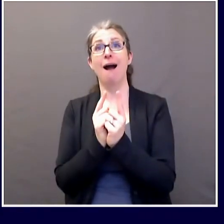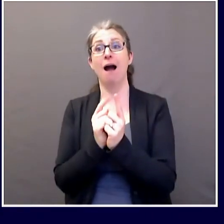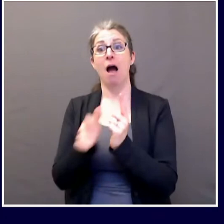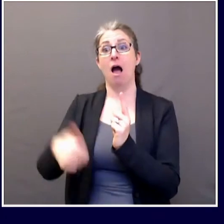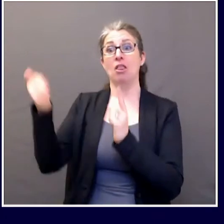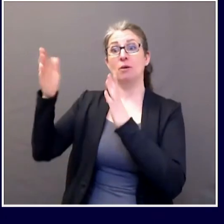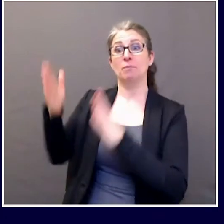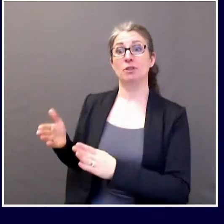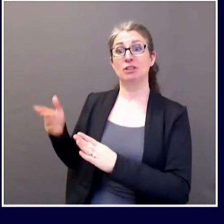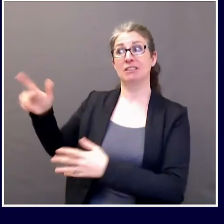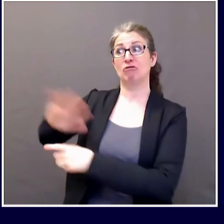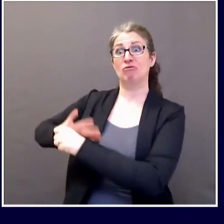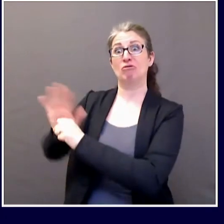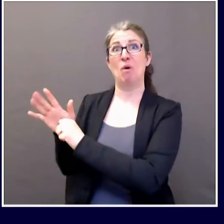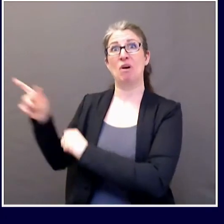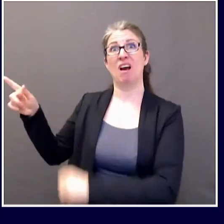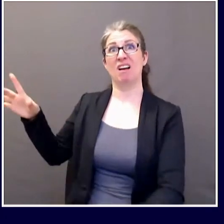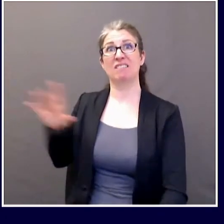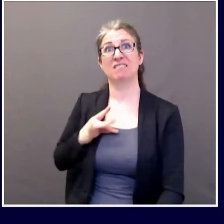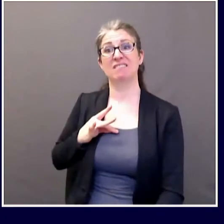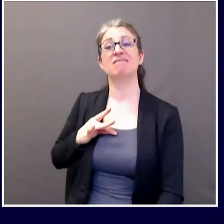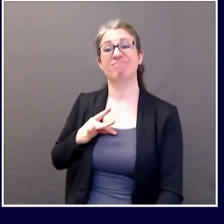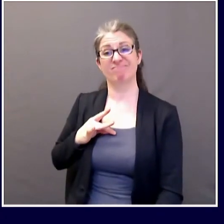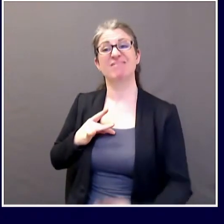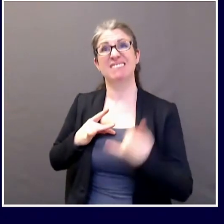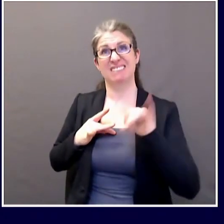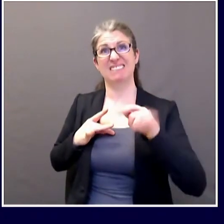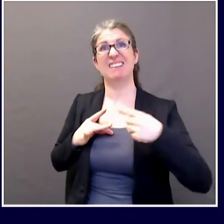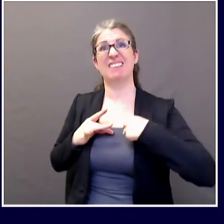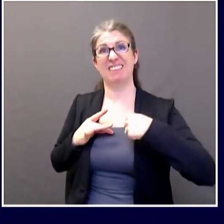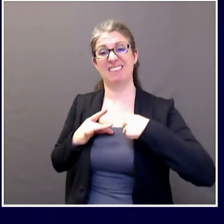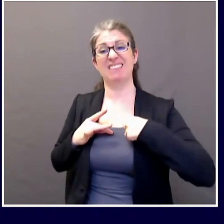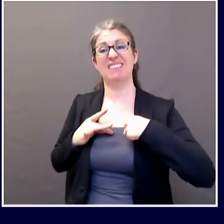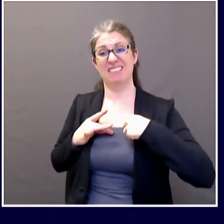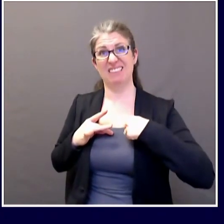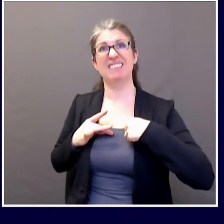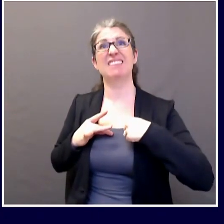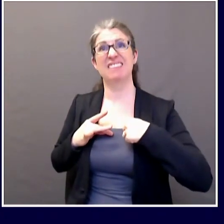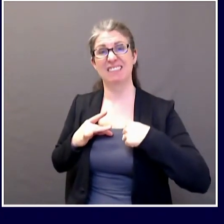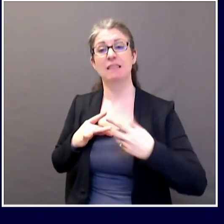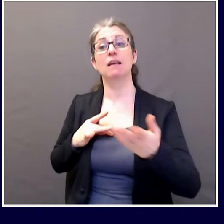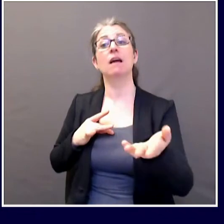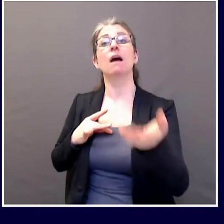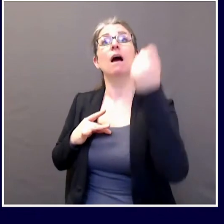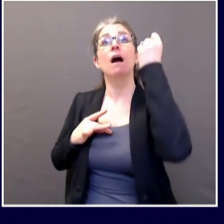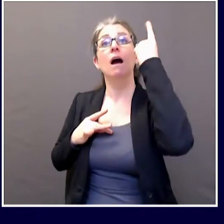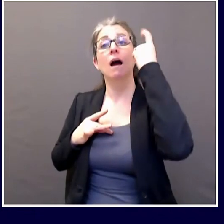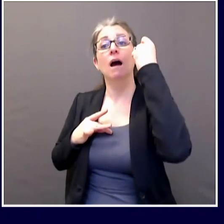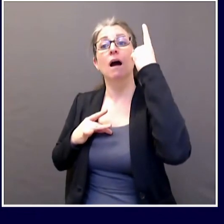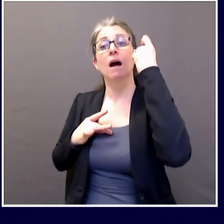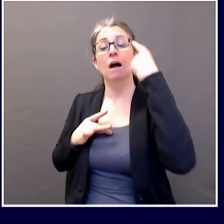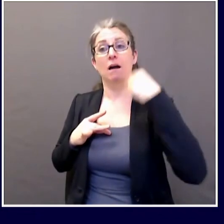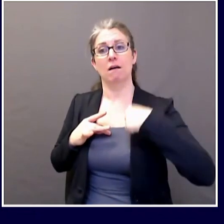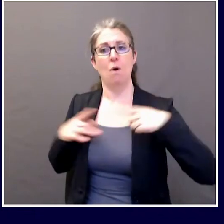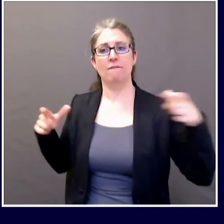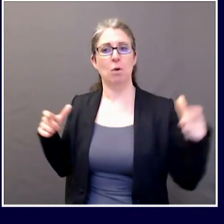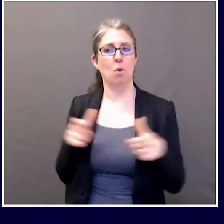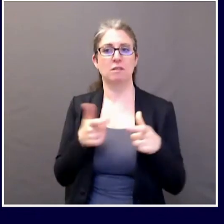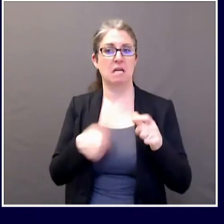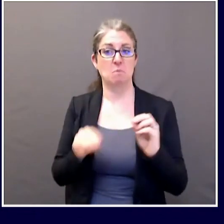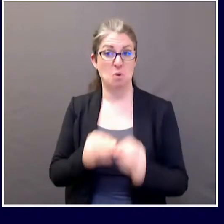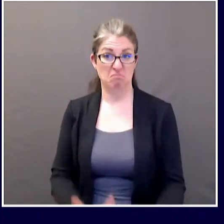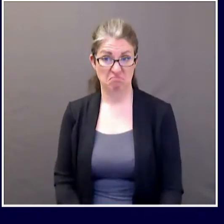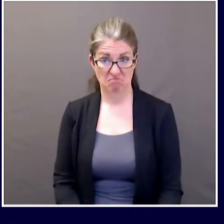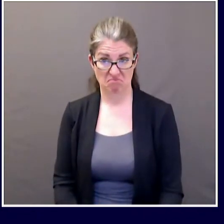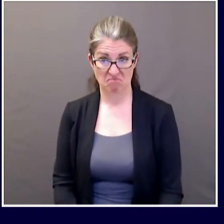are. We're now evaluating, and with that same mindset, recognizing how good the vaccines are. What does that mean for